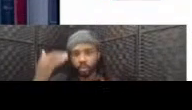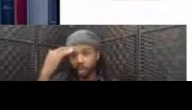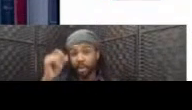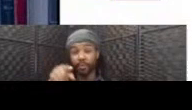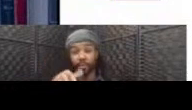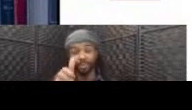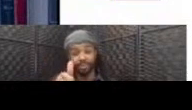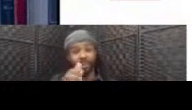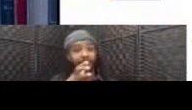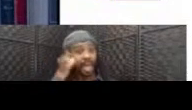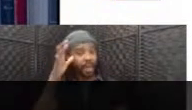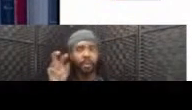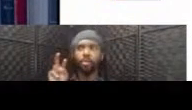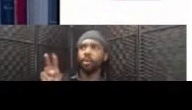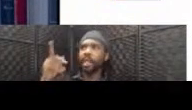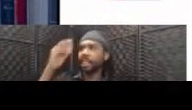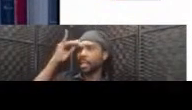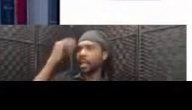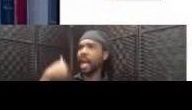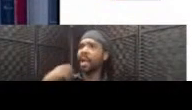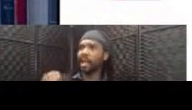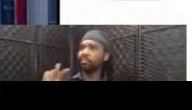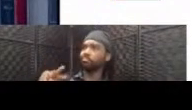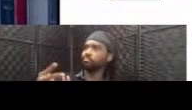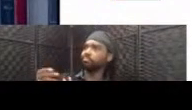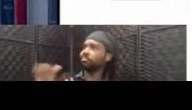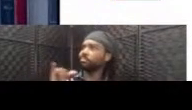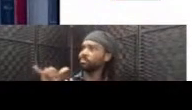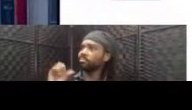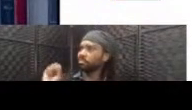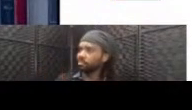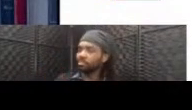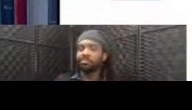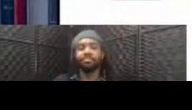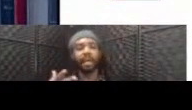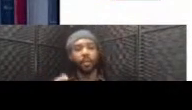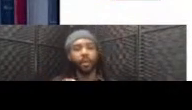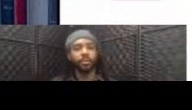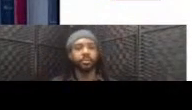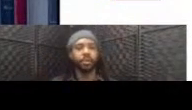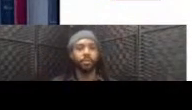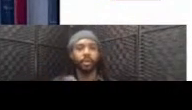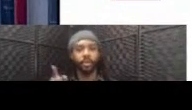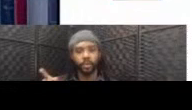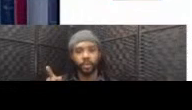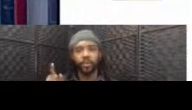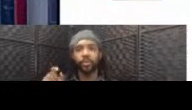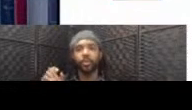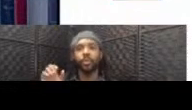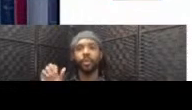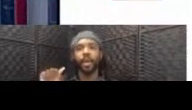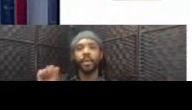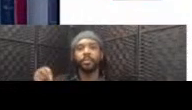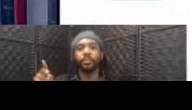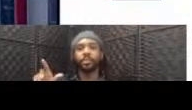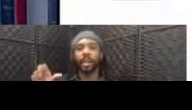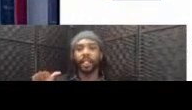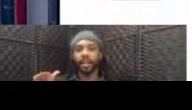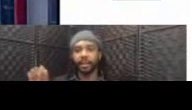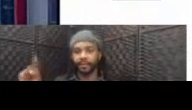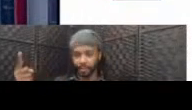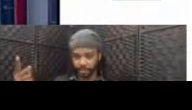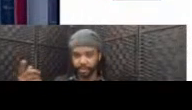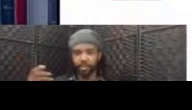now listening, thinking, I could do that. I'm going to just start, since you already heard from Needy on the video, I'm going to start with